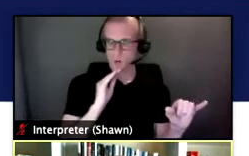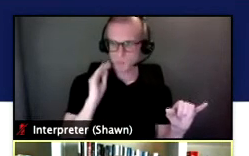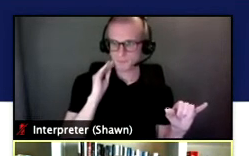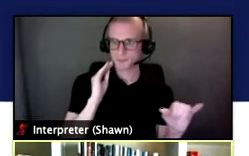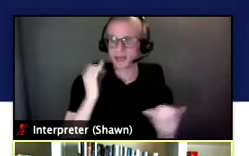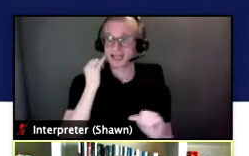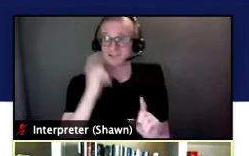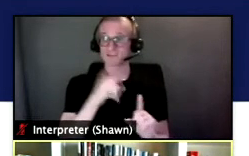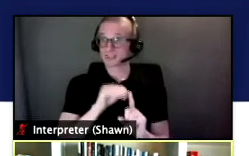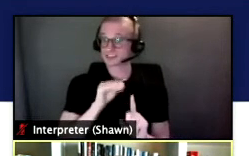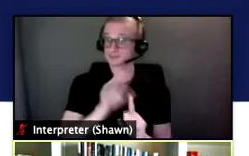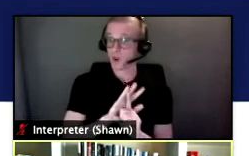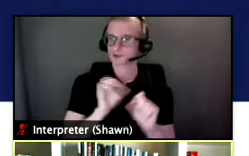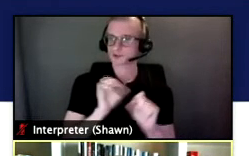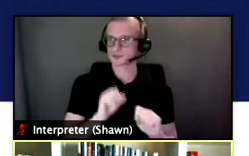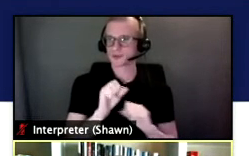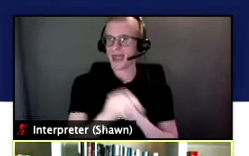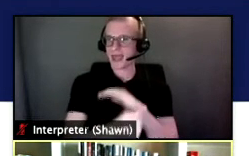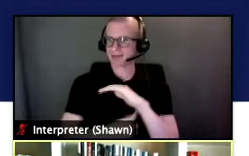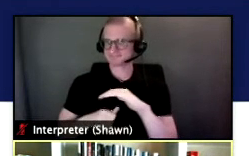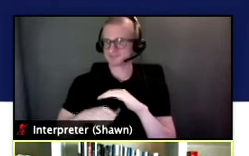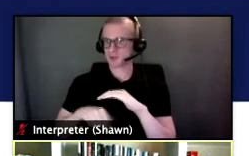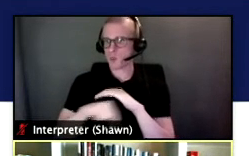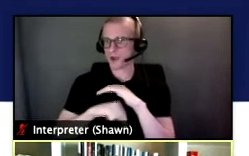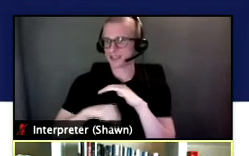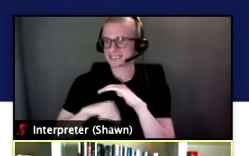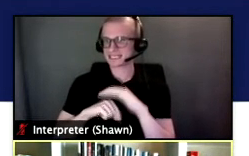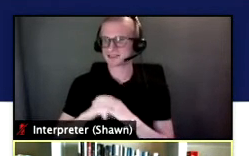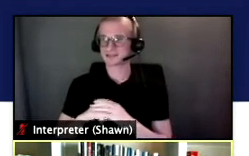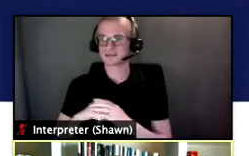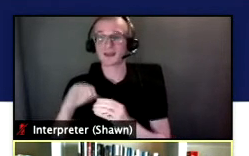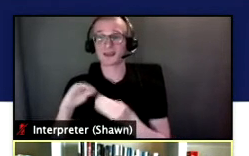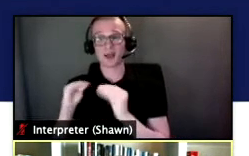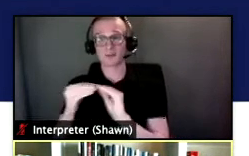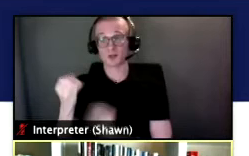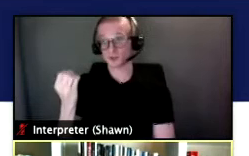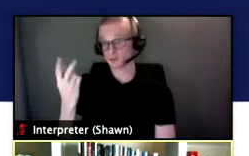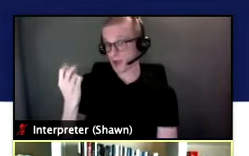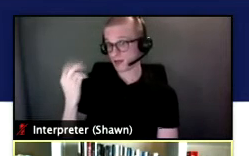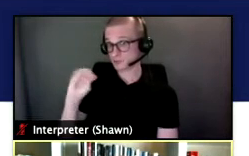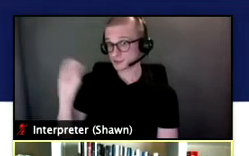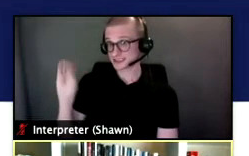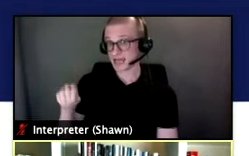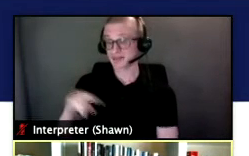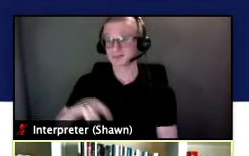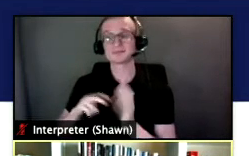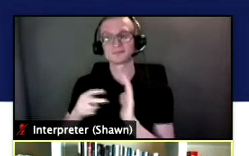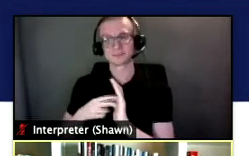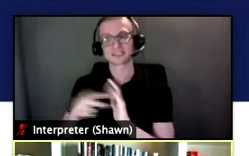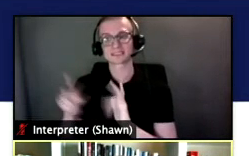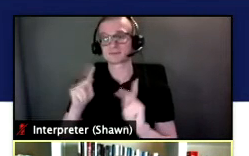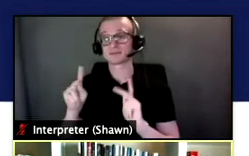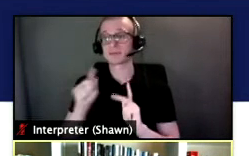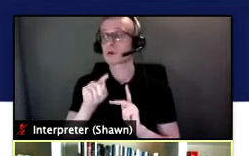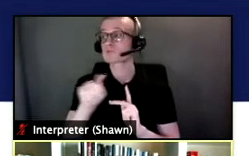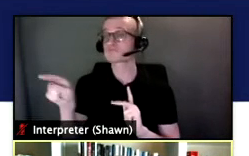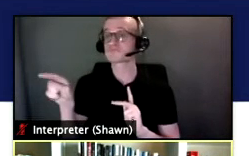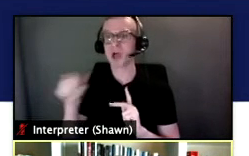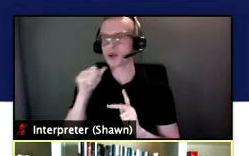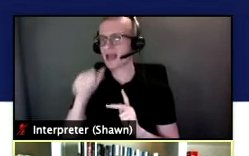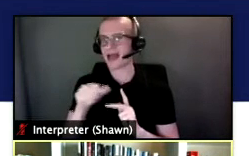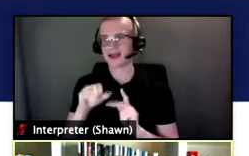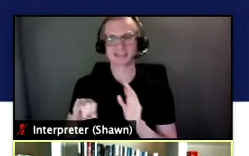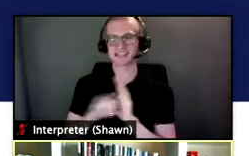quarantine. At rates of 12%, that means there are people out there who are not being identified through testing